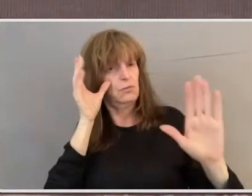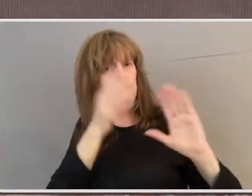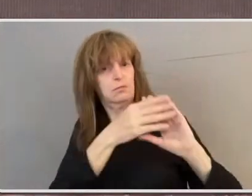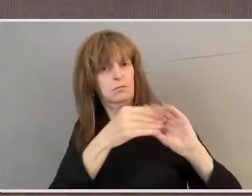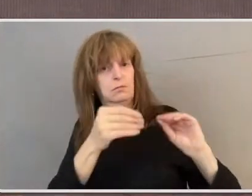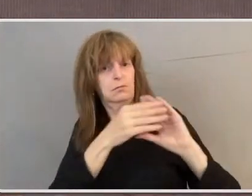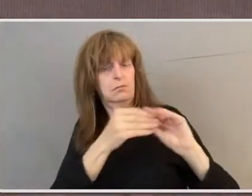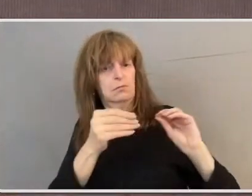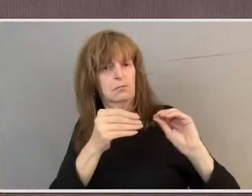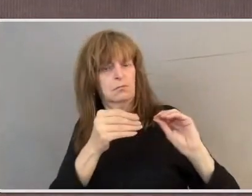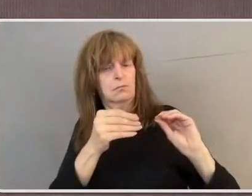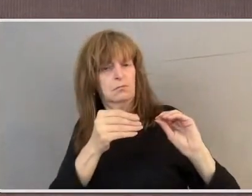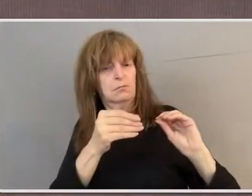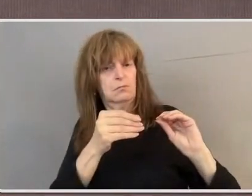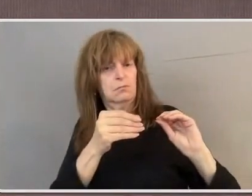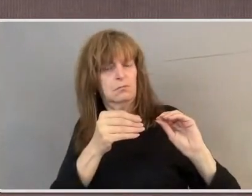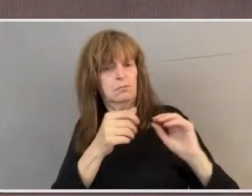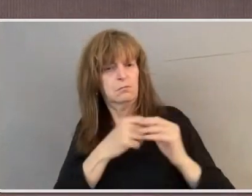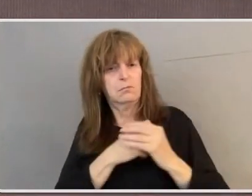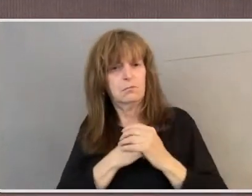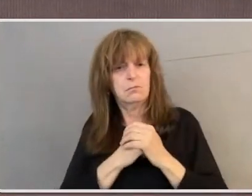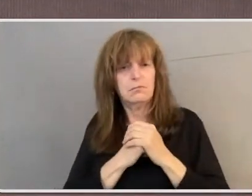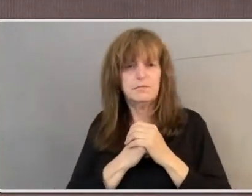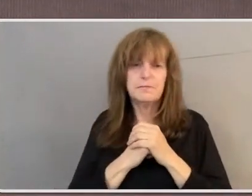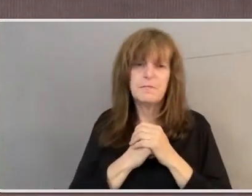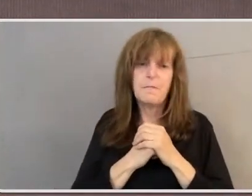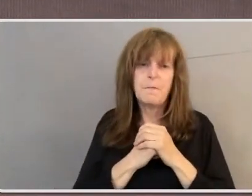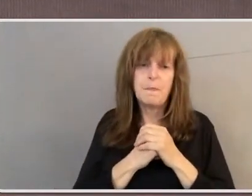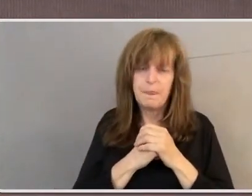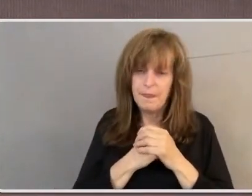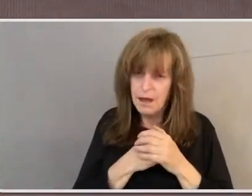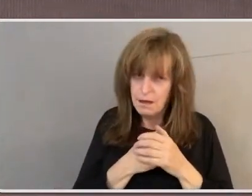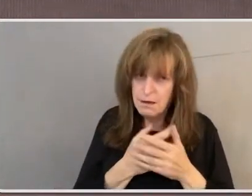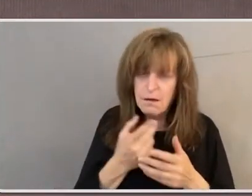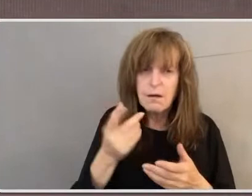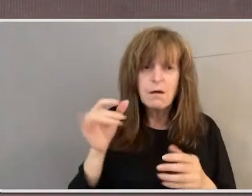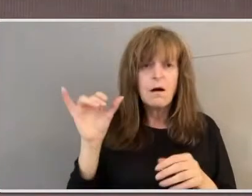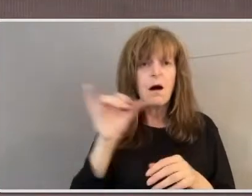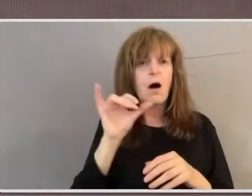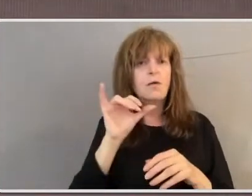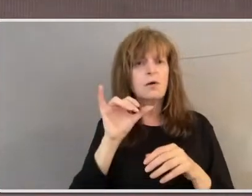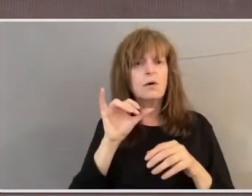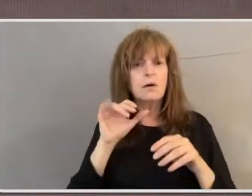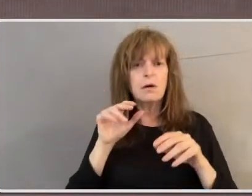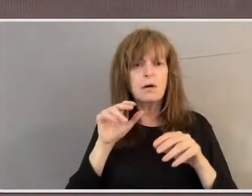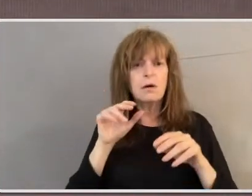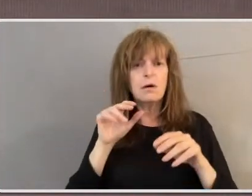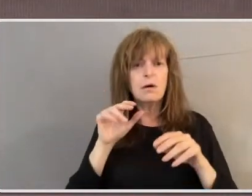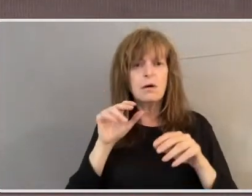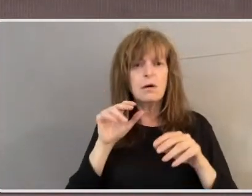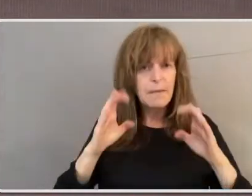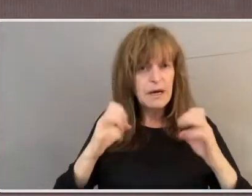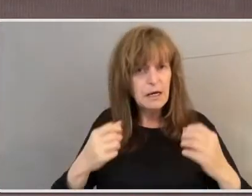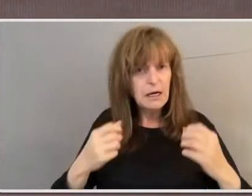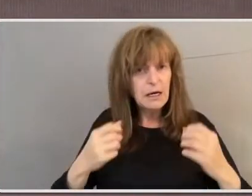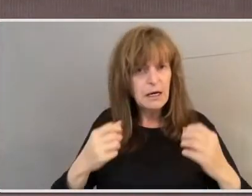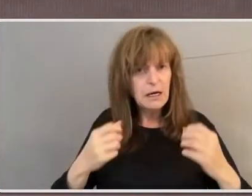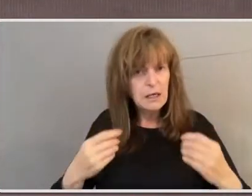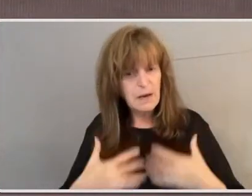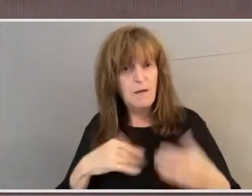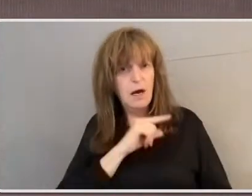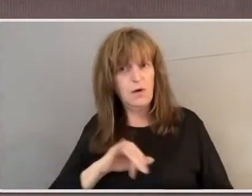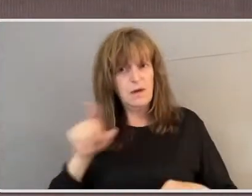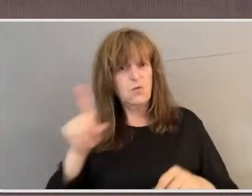Queen, to whom you are swearing allegiance today. This year we celebrate her Platinum Jubilee,